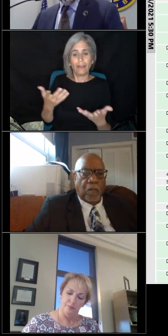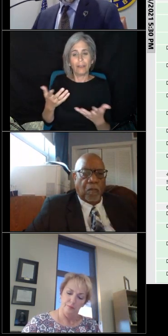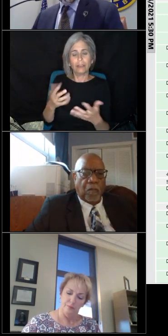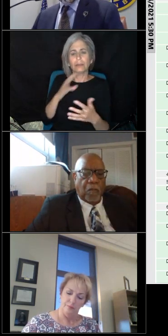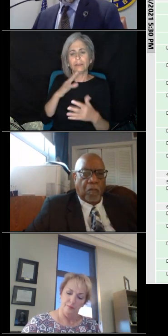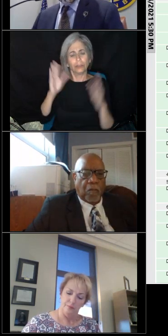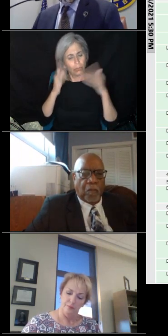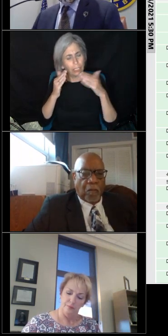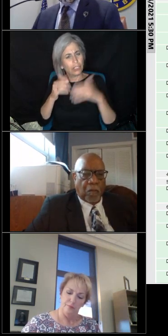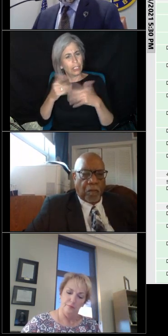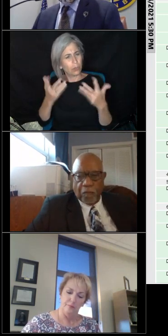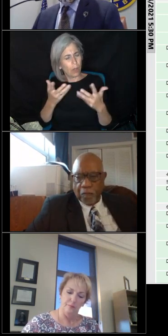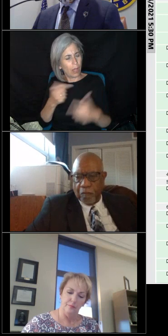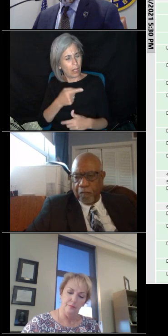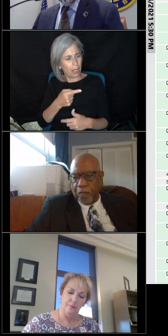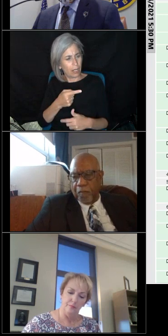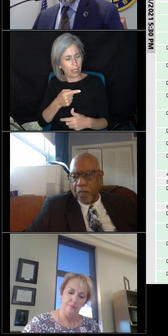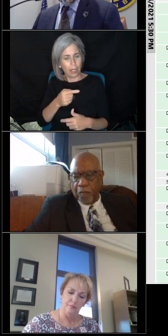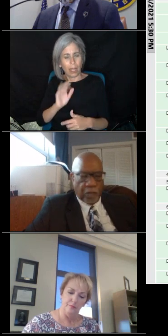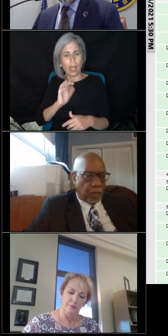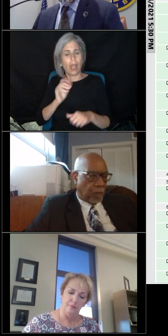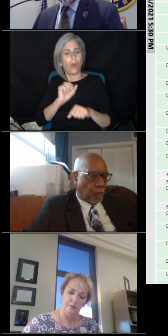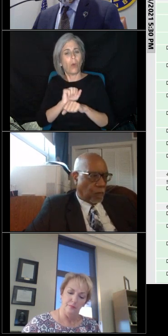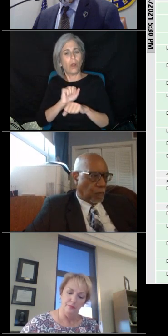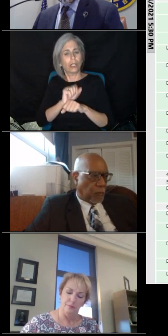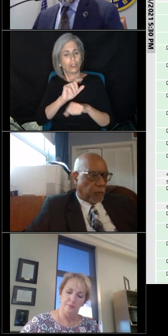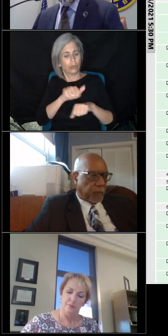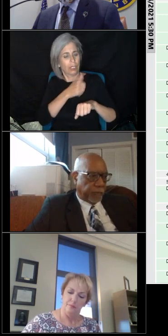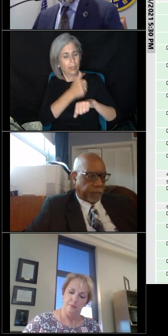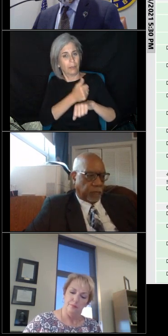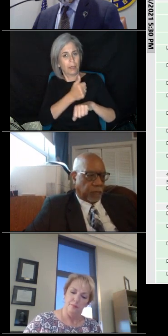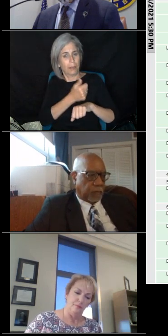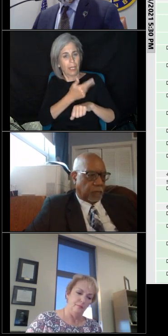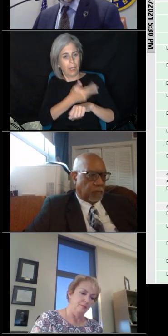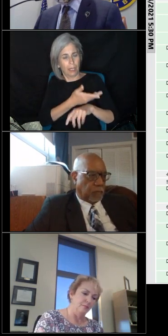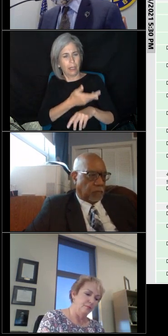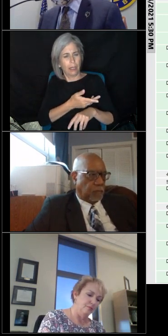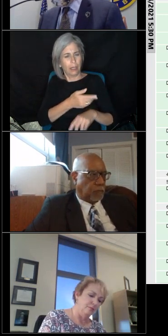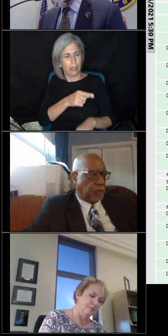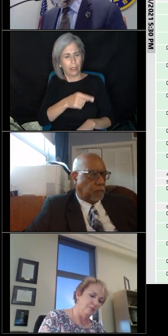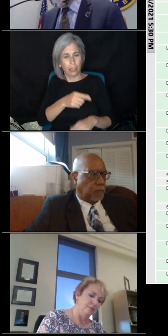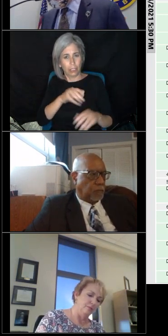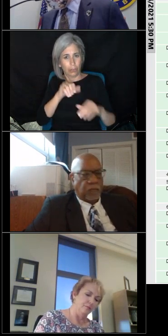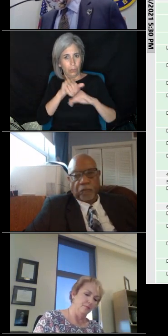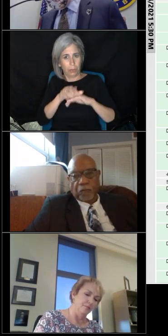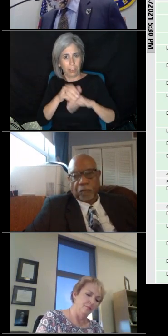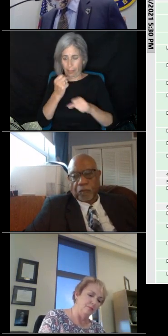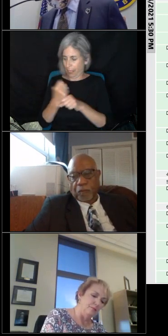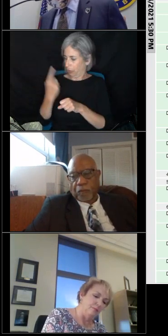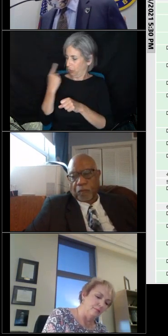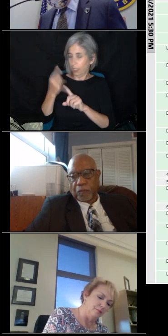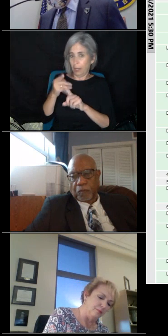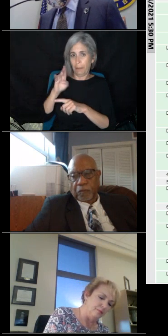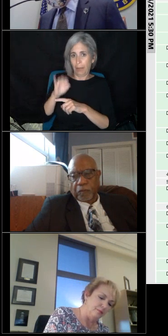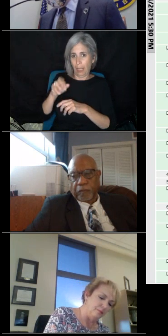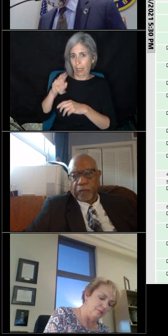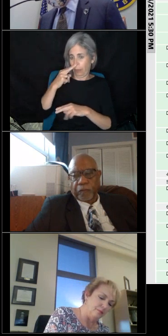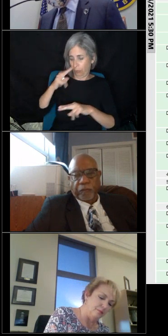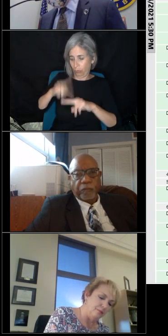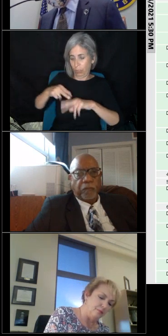the commission on our work to implement the proposal submitted last year by the Recreation and